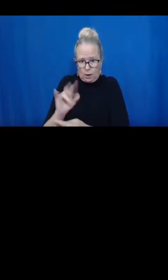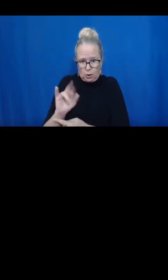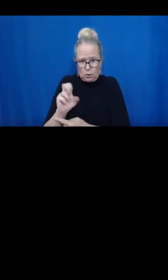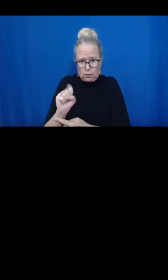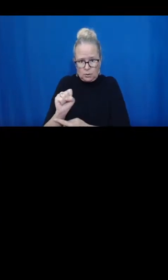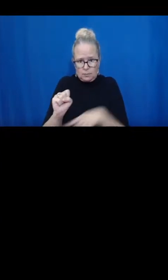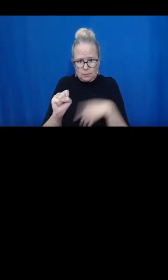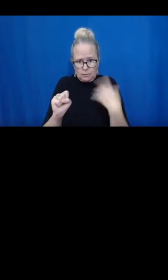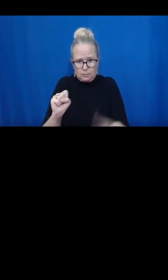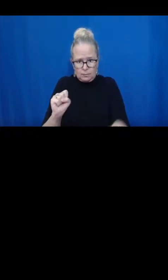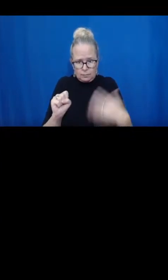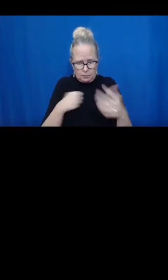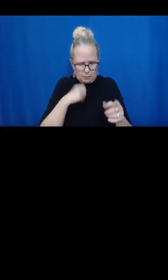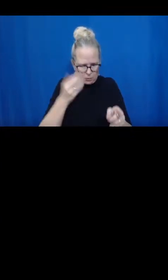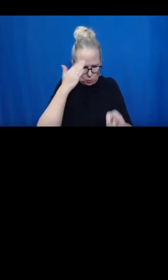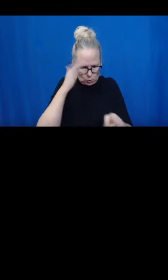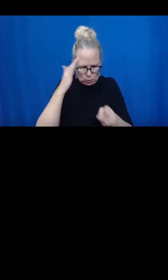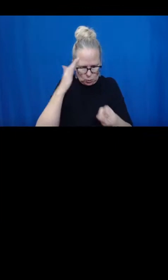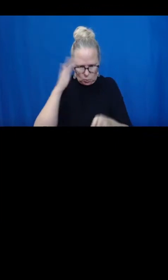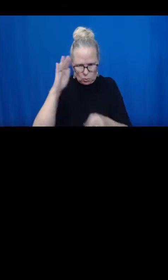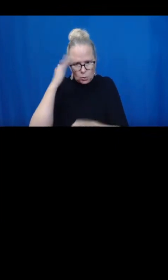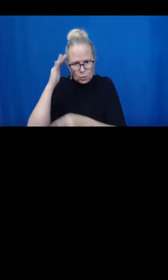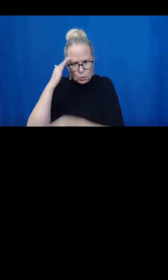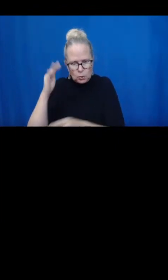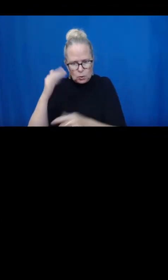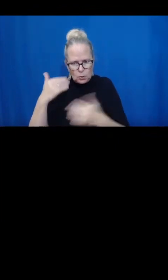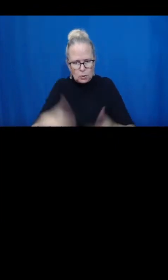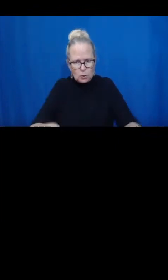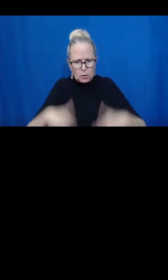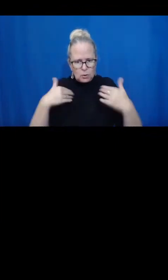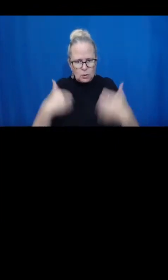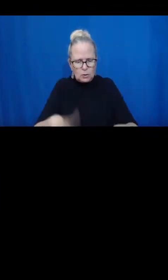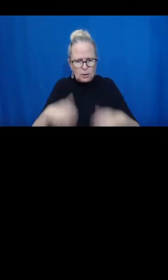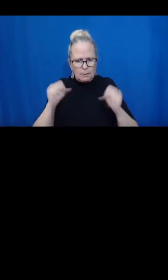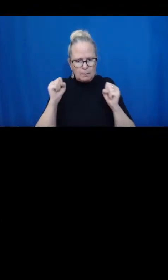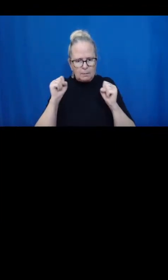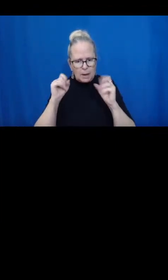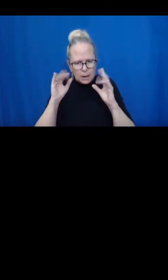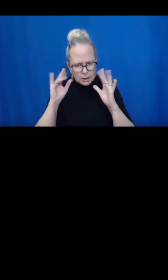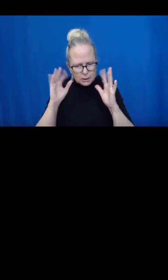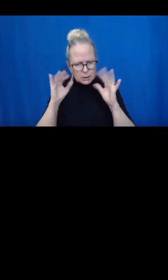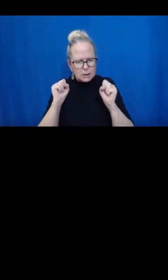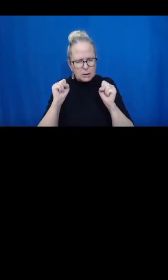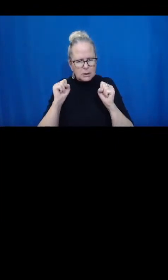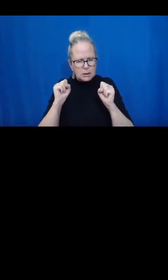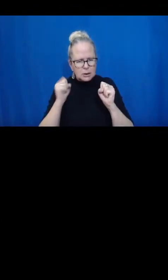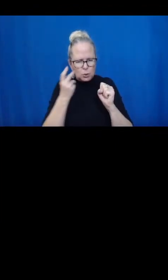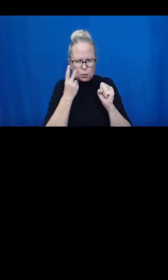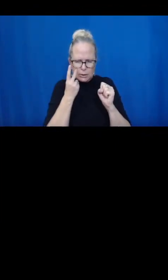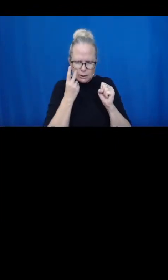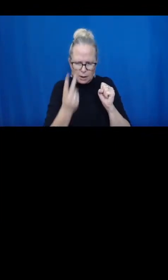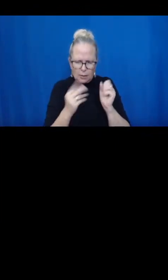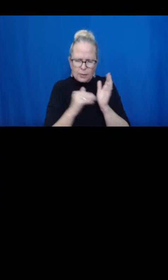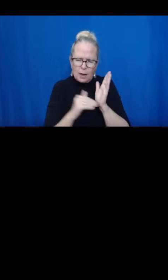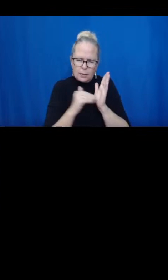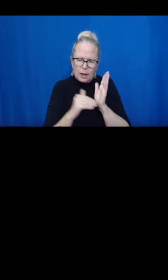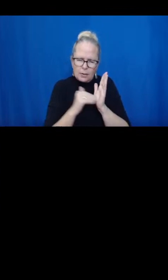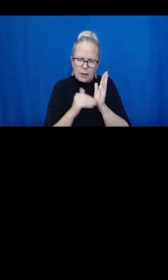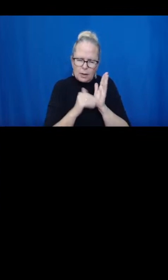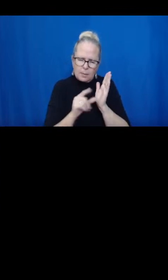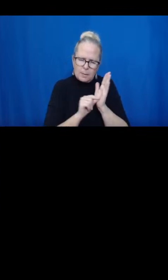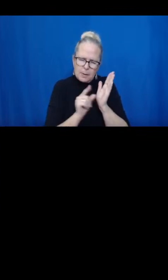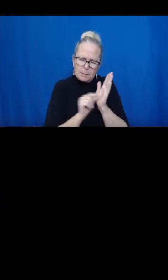coming out, and all the work that's being dedicated. We have some scientists, some